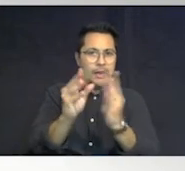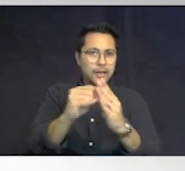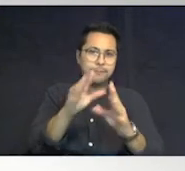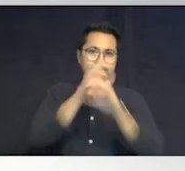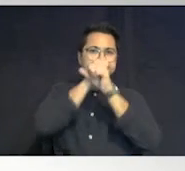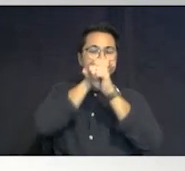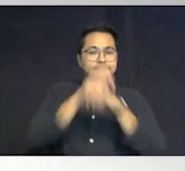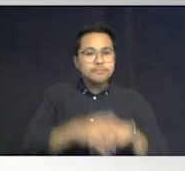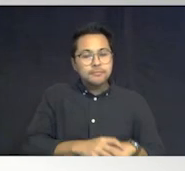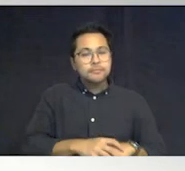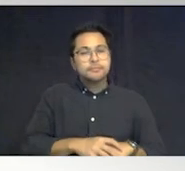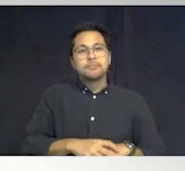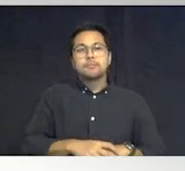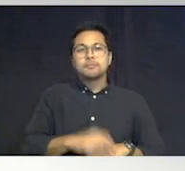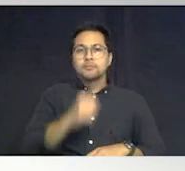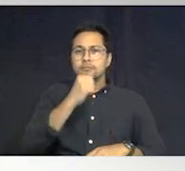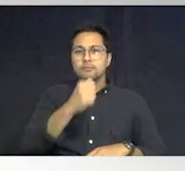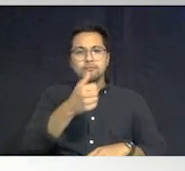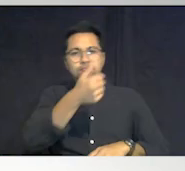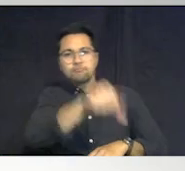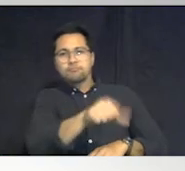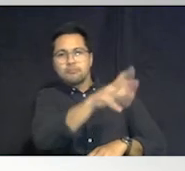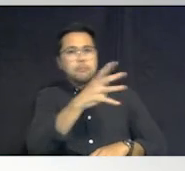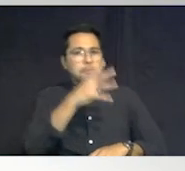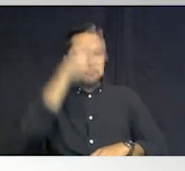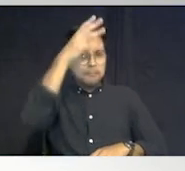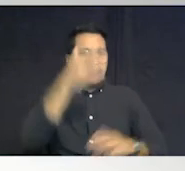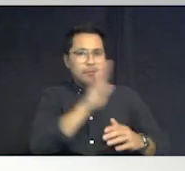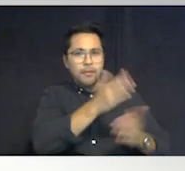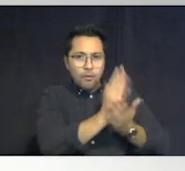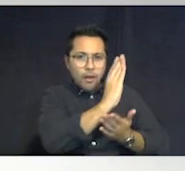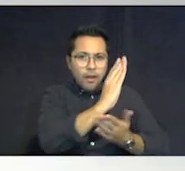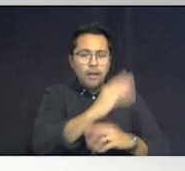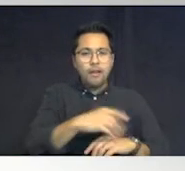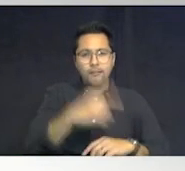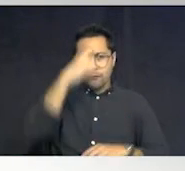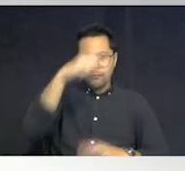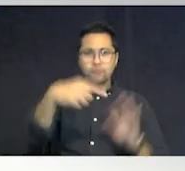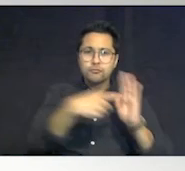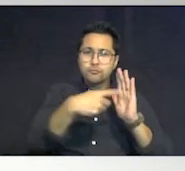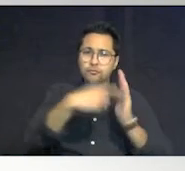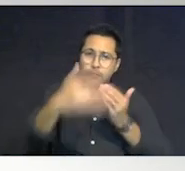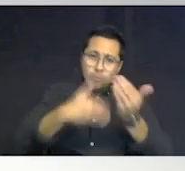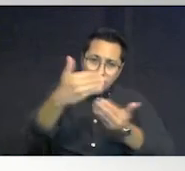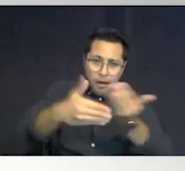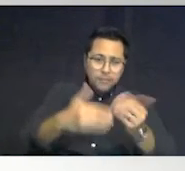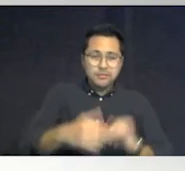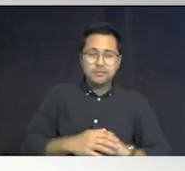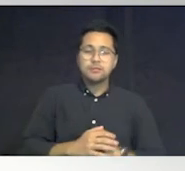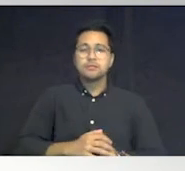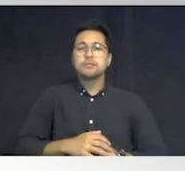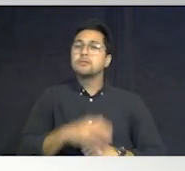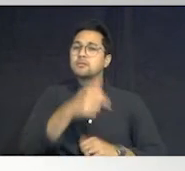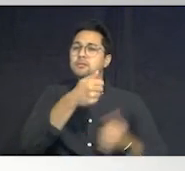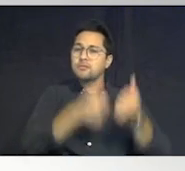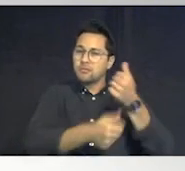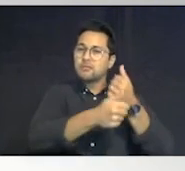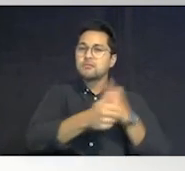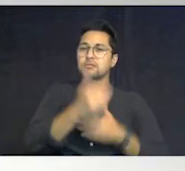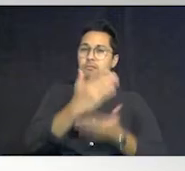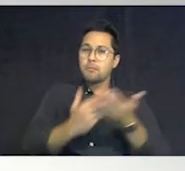a parent's rights to a hearing on the parent's due process complaint or deny any other rights afforded under Part B of